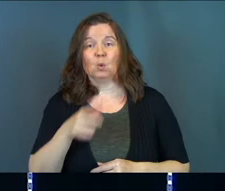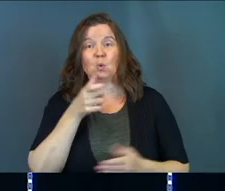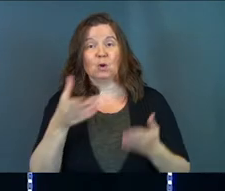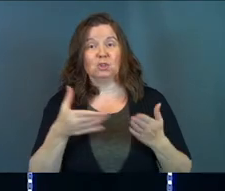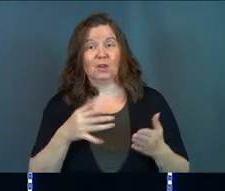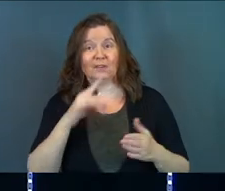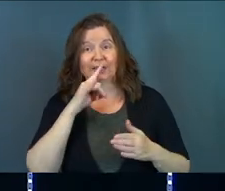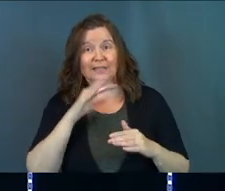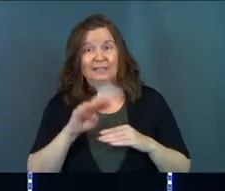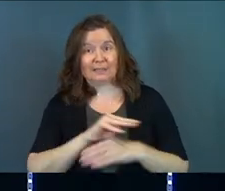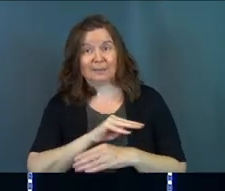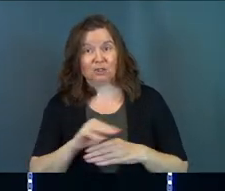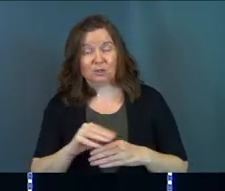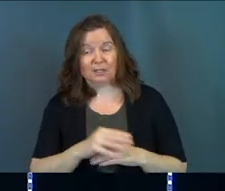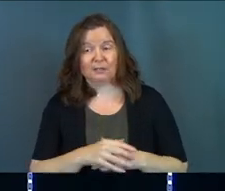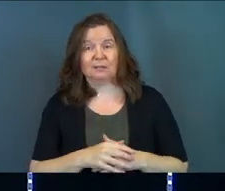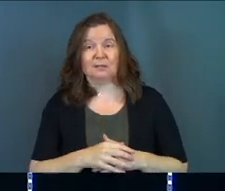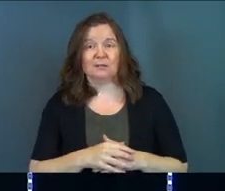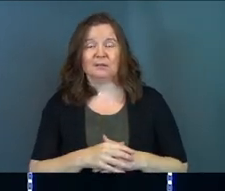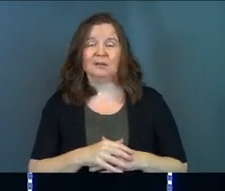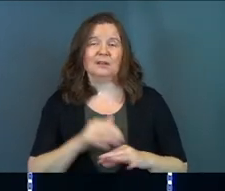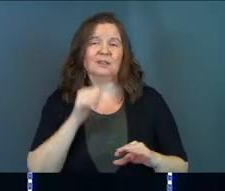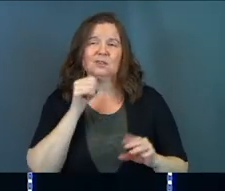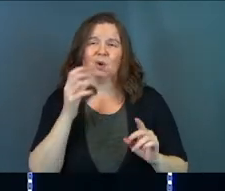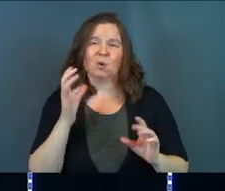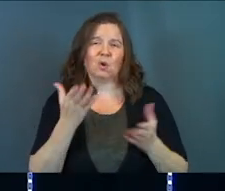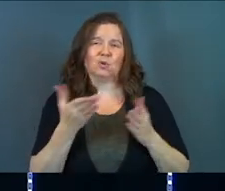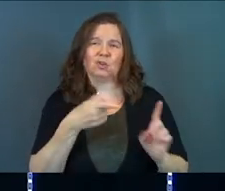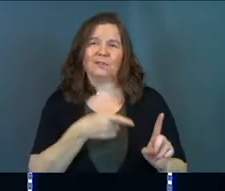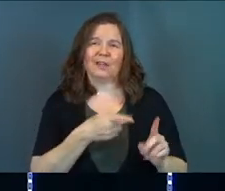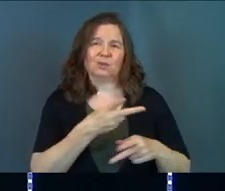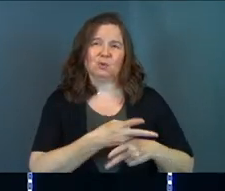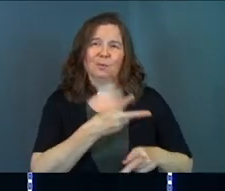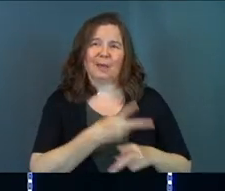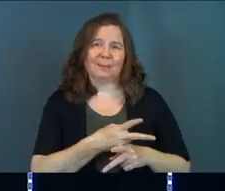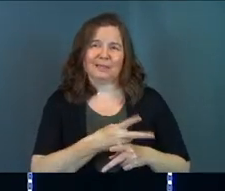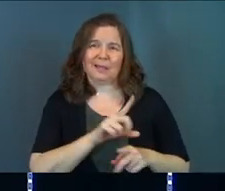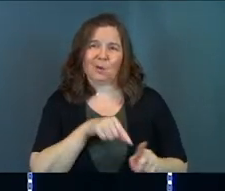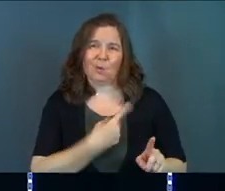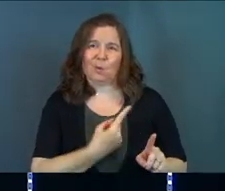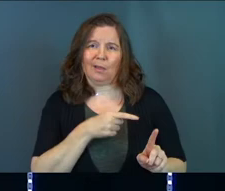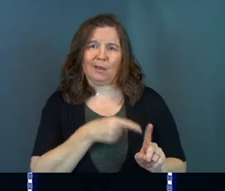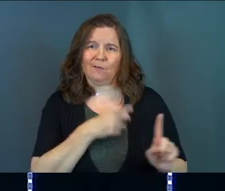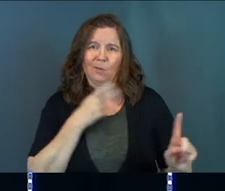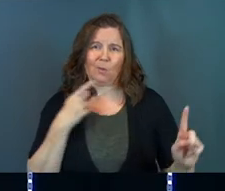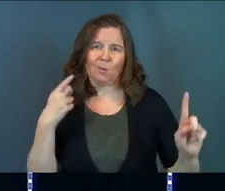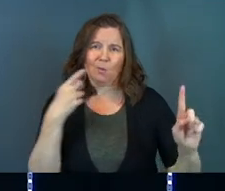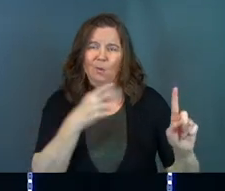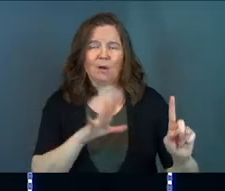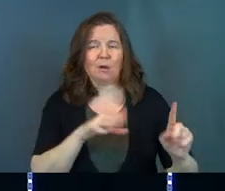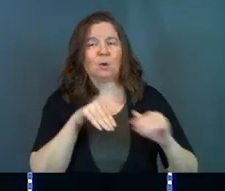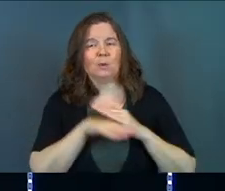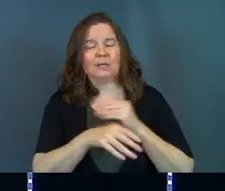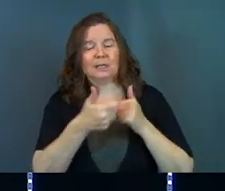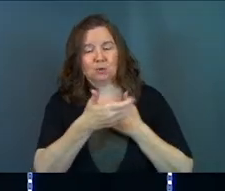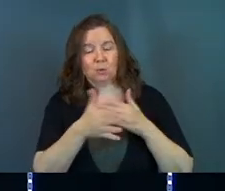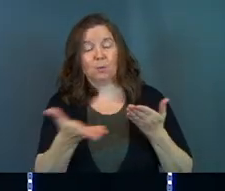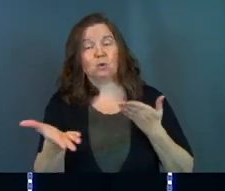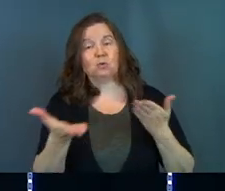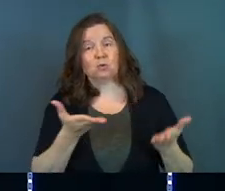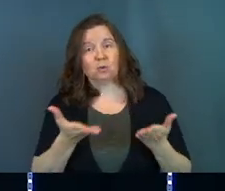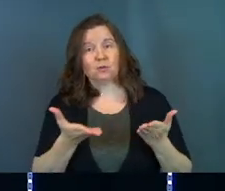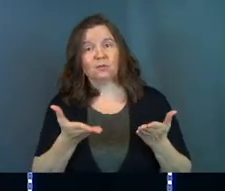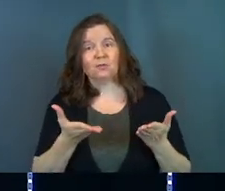Those of you that are serving in our kids' ministry, don't go serve there to babysit kids. Go into every room where you